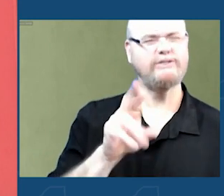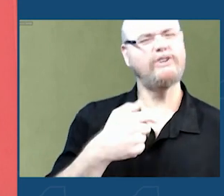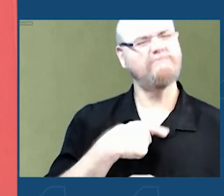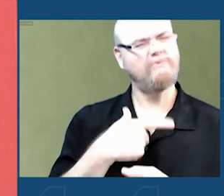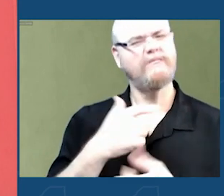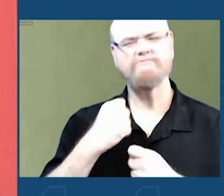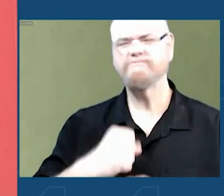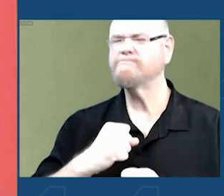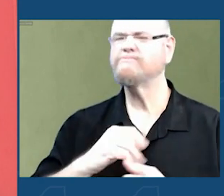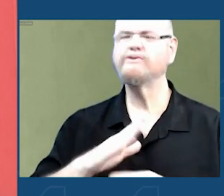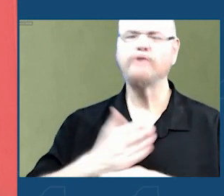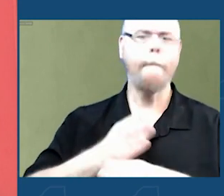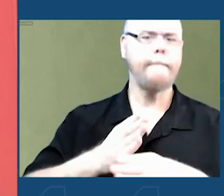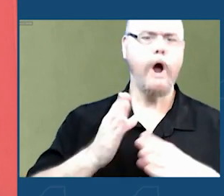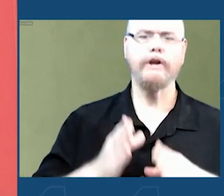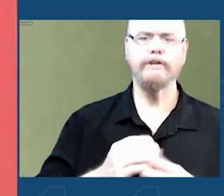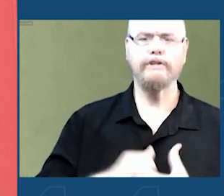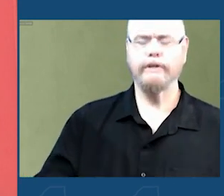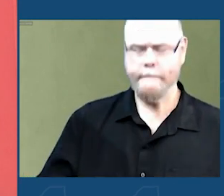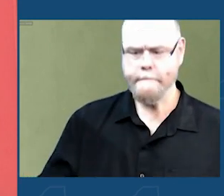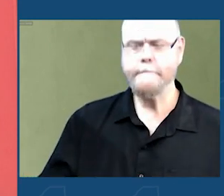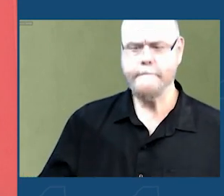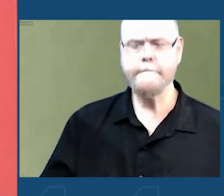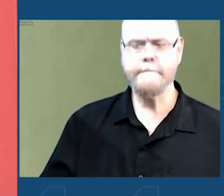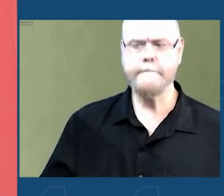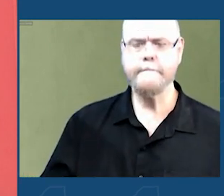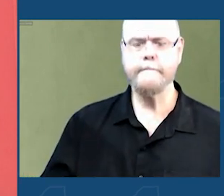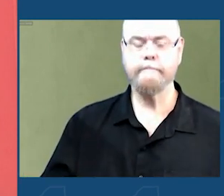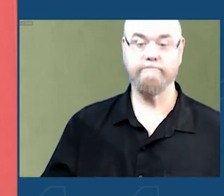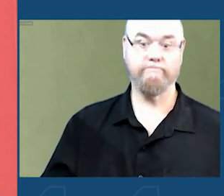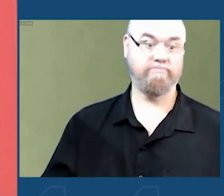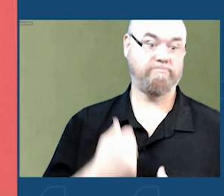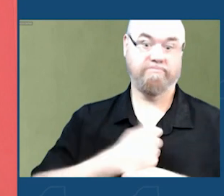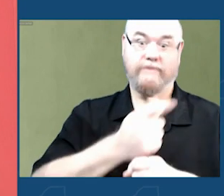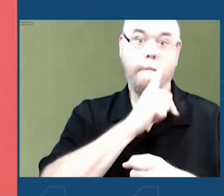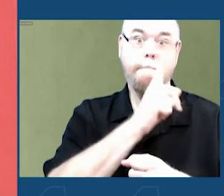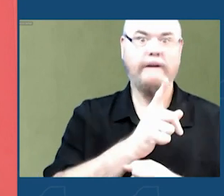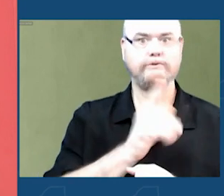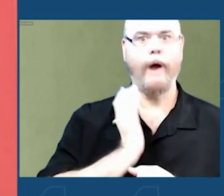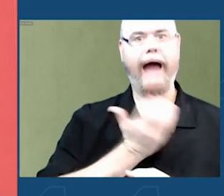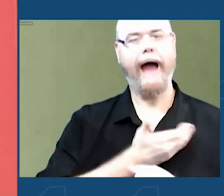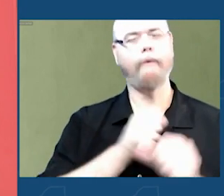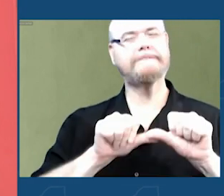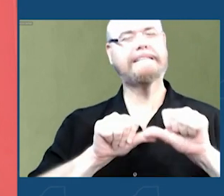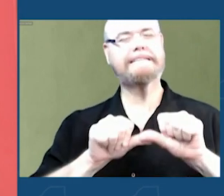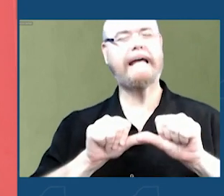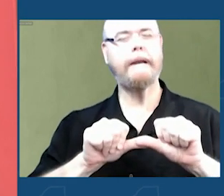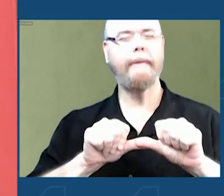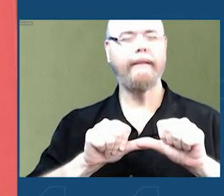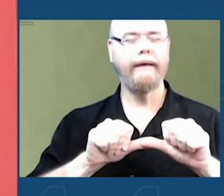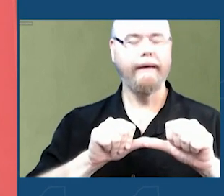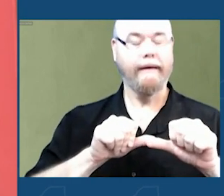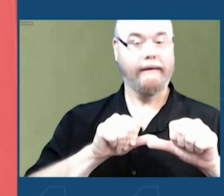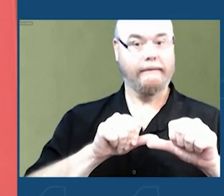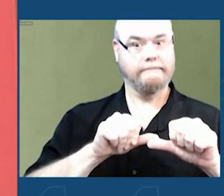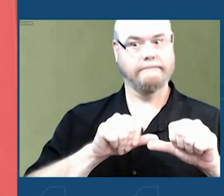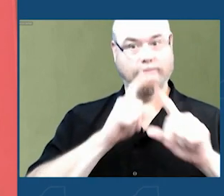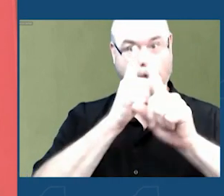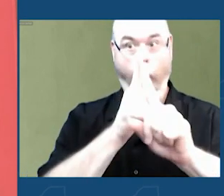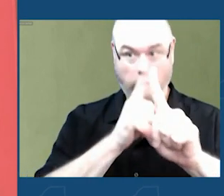in reaching the project's sustainability goals, and we have a lot of them. And so thank you so much for your